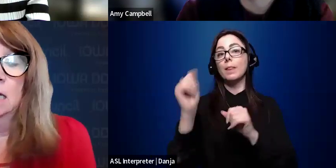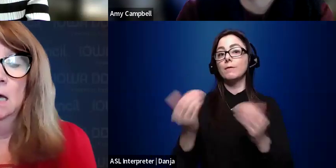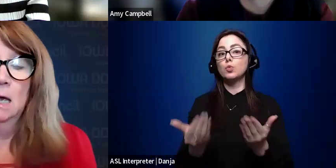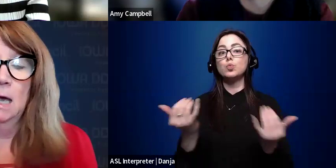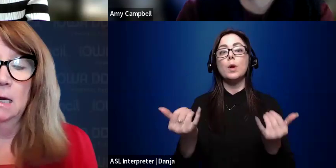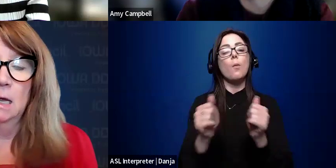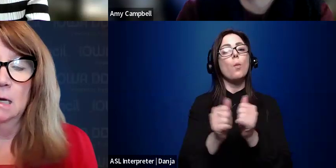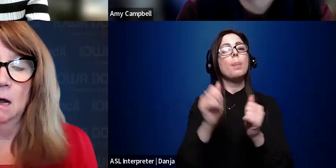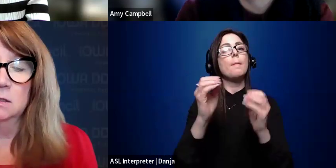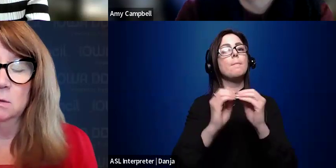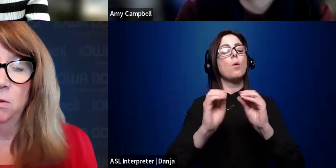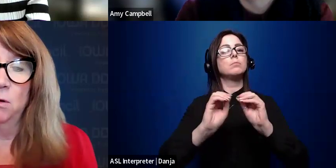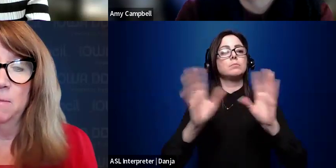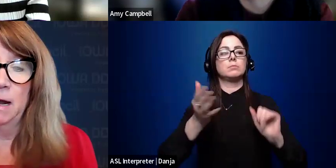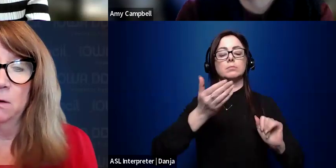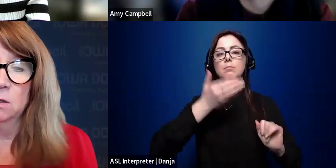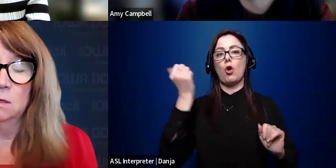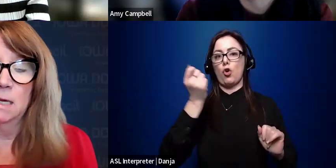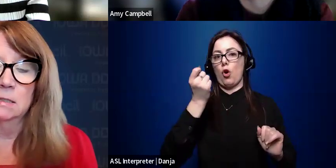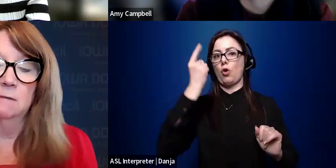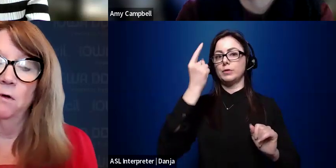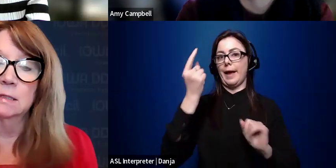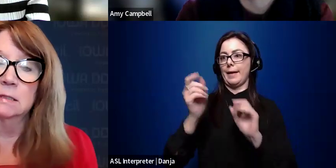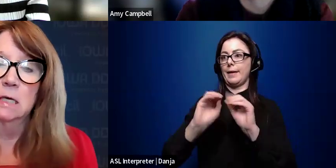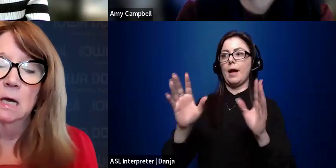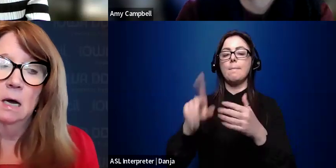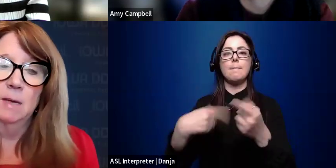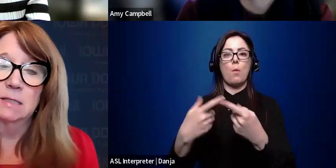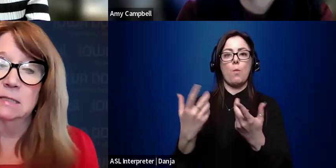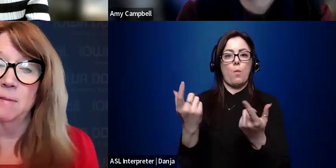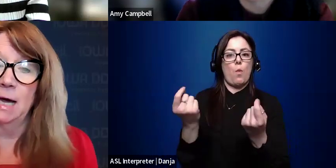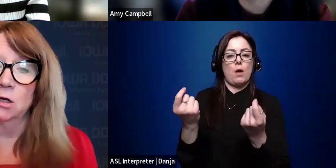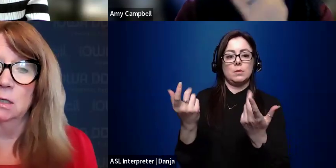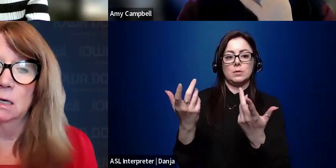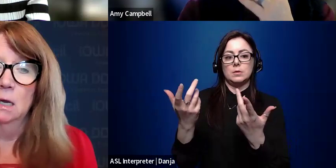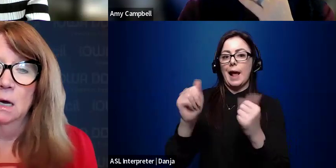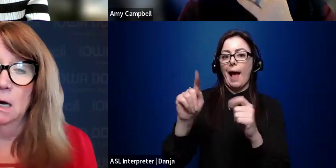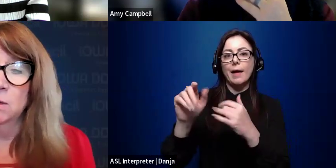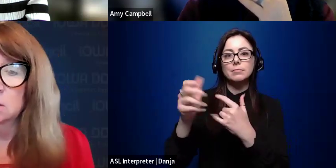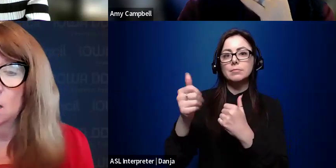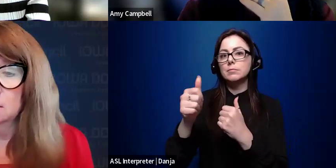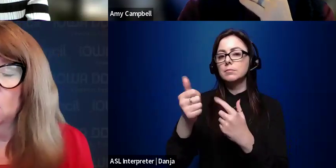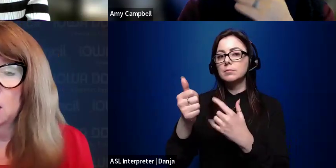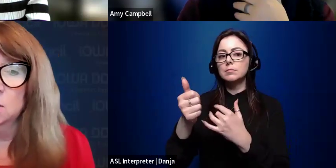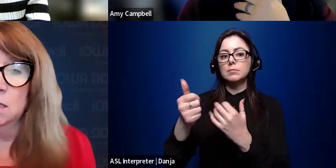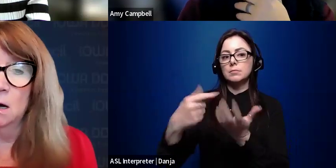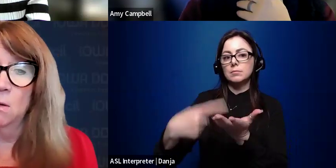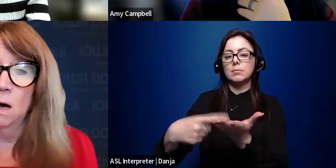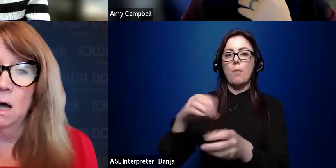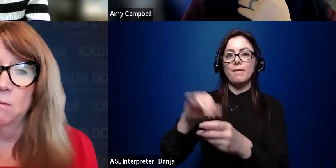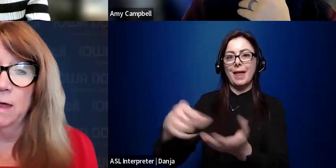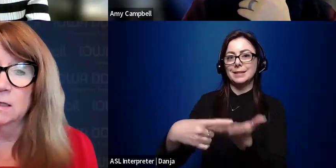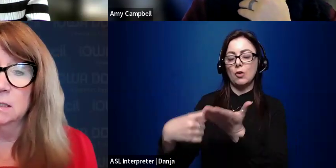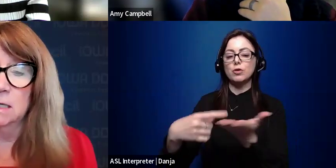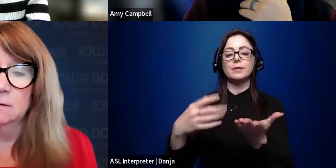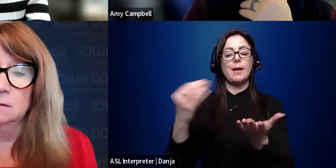at stake and also important about how you can make a difference and take some action. We do also want you to